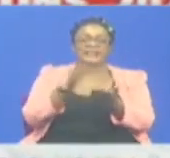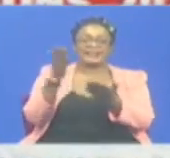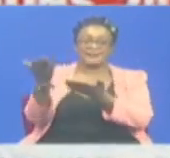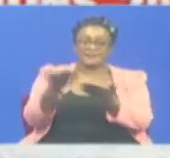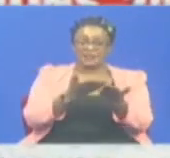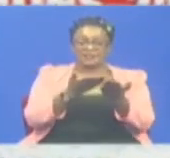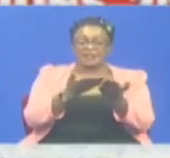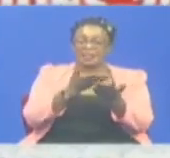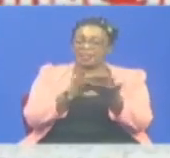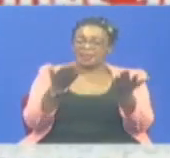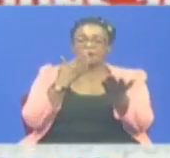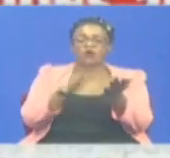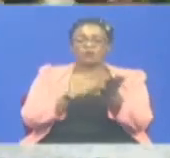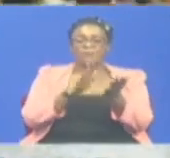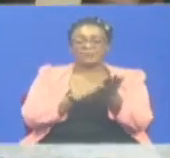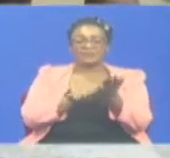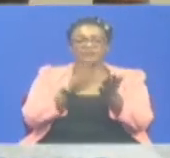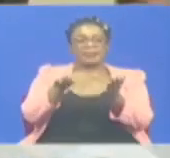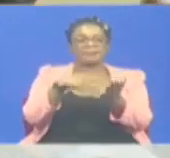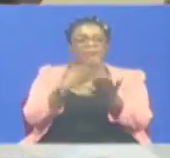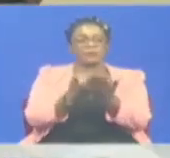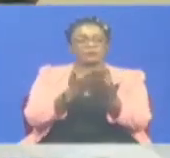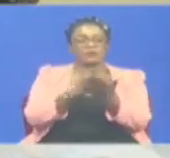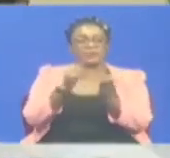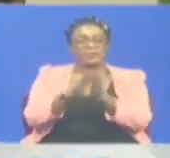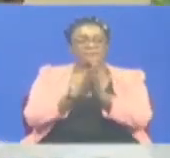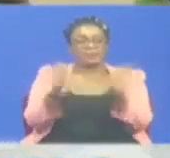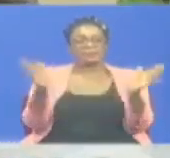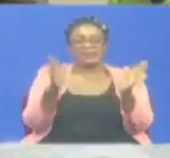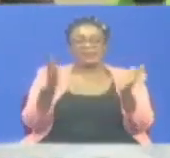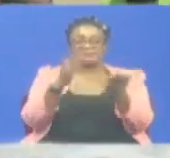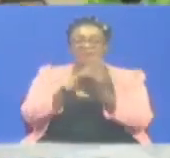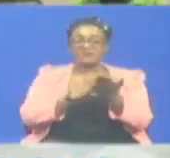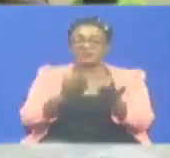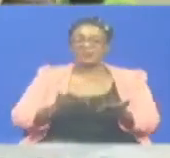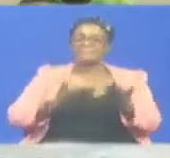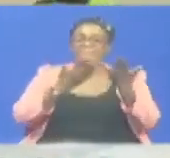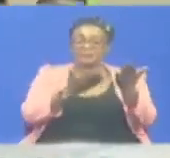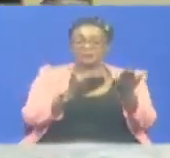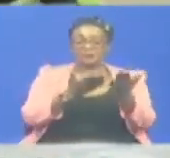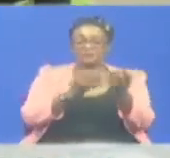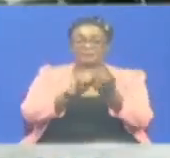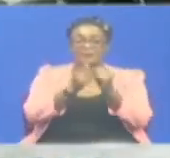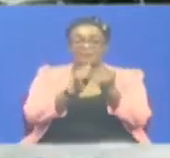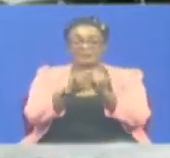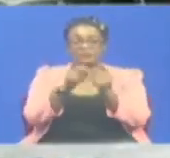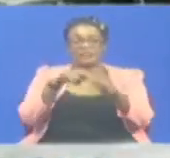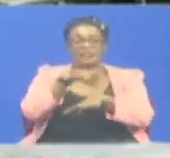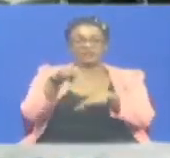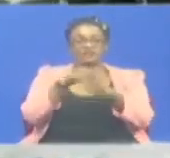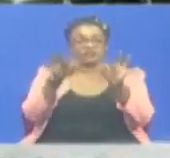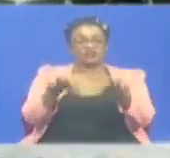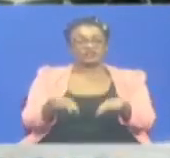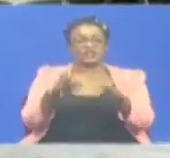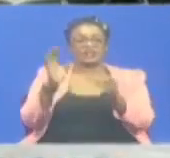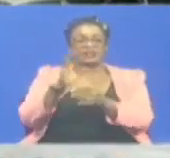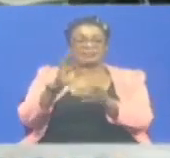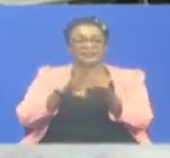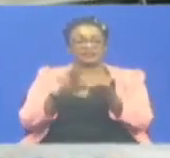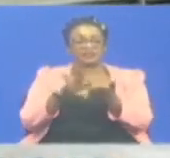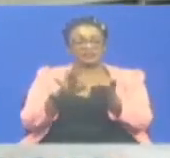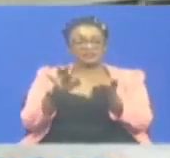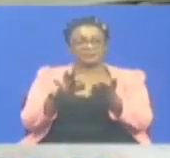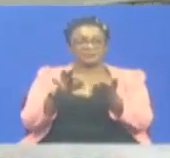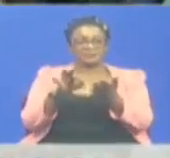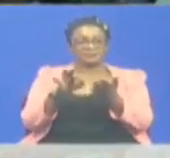this proposal from the public before submission of the proposed amendments to the National Treasury Cabinet Secretary.